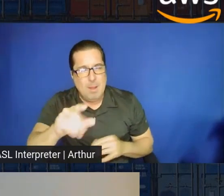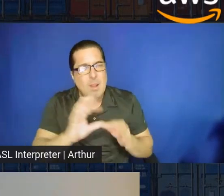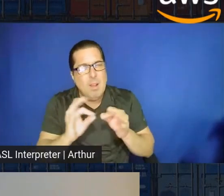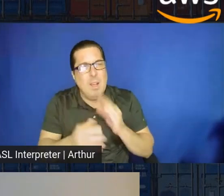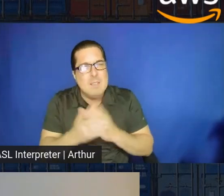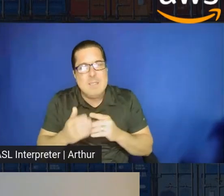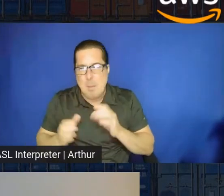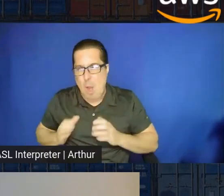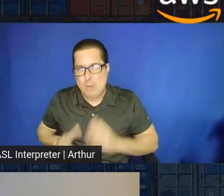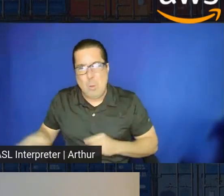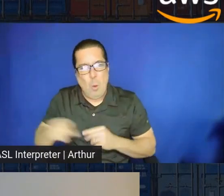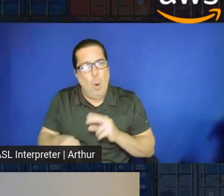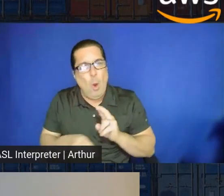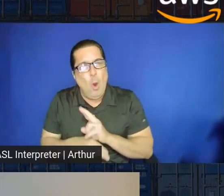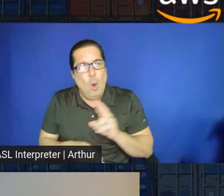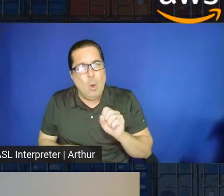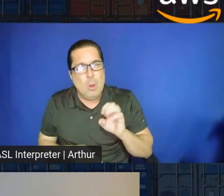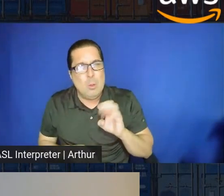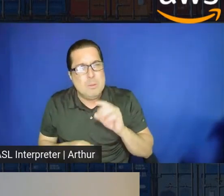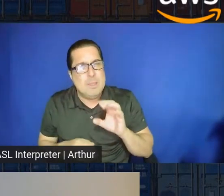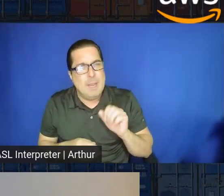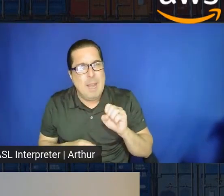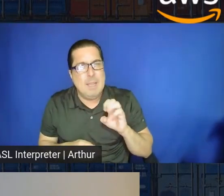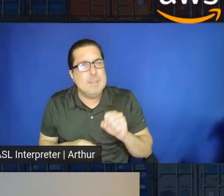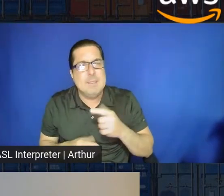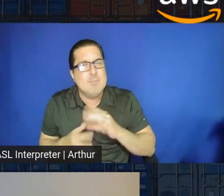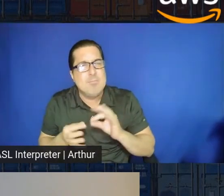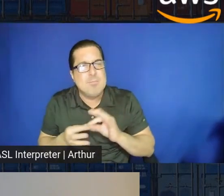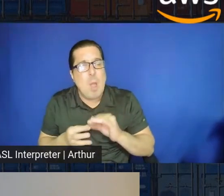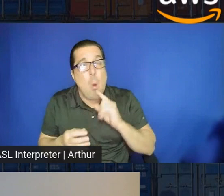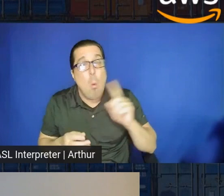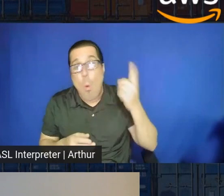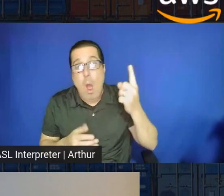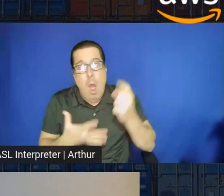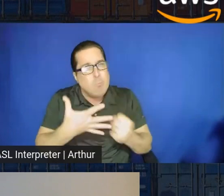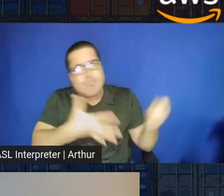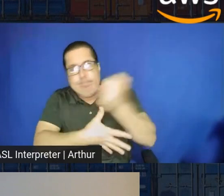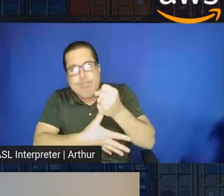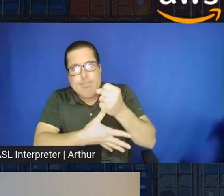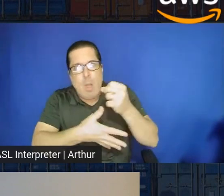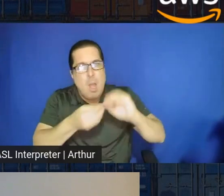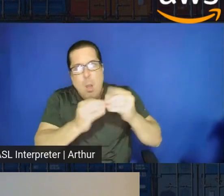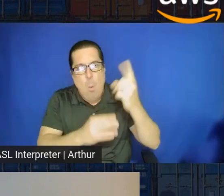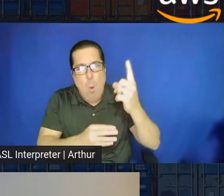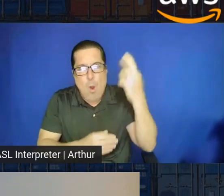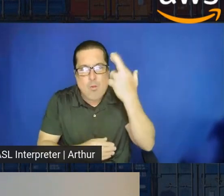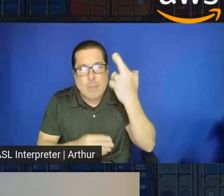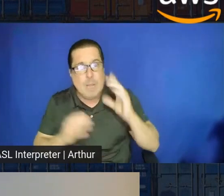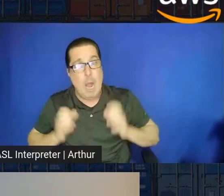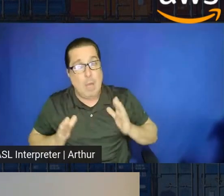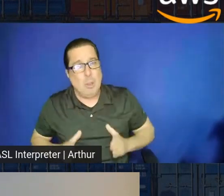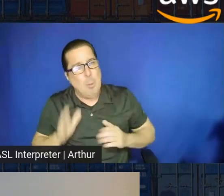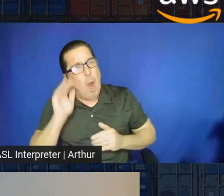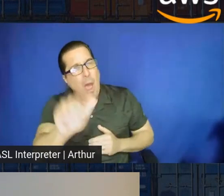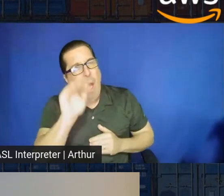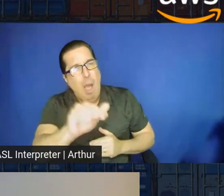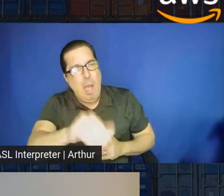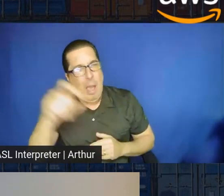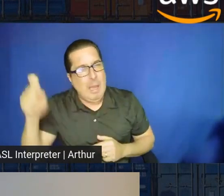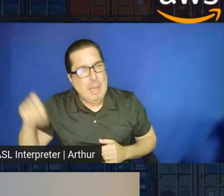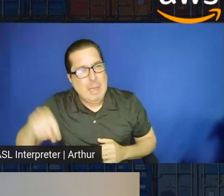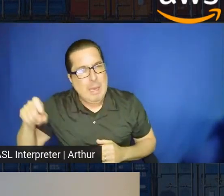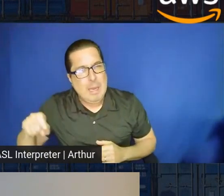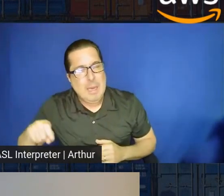the end, if you don't mind, tell us what is the one biggest reason that you think customers are coming to us. Maybe one